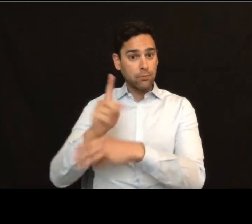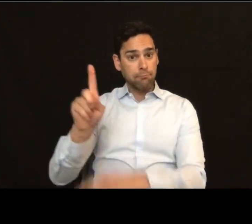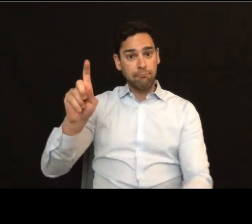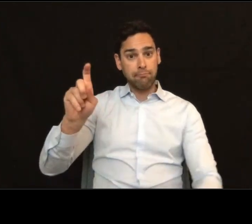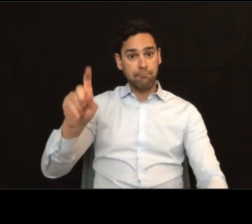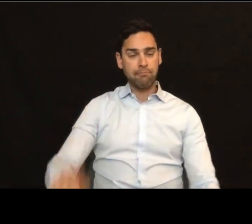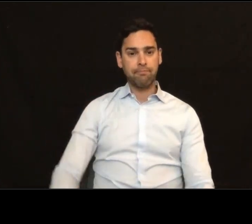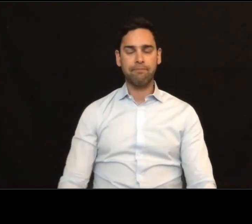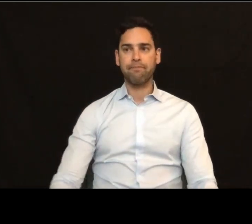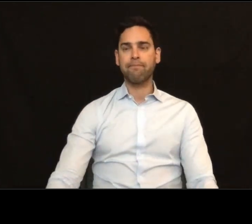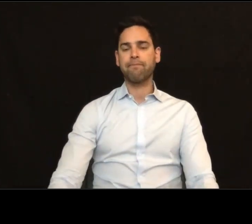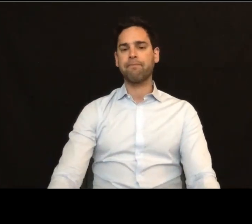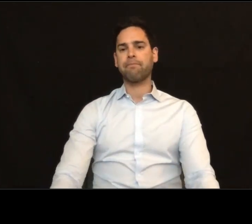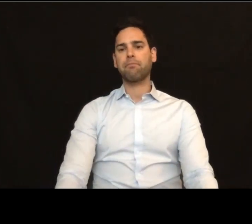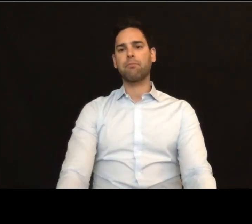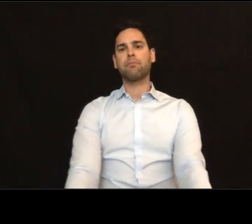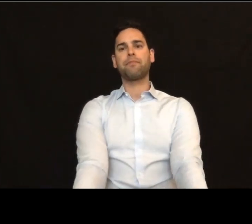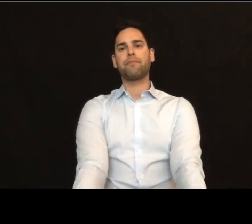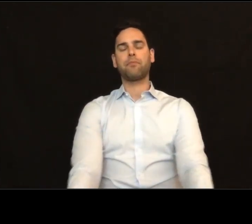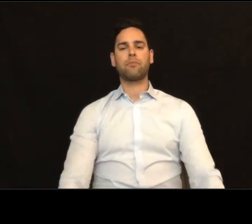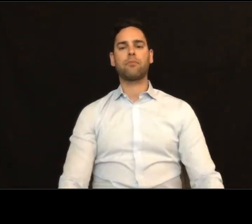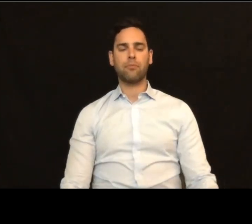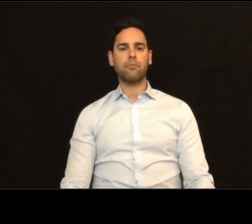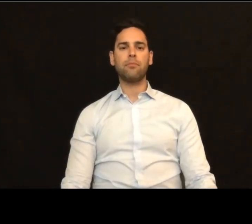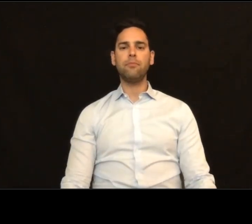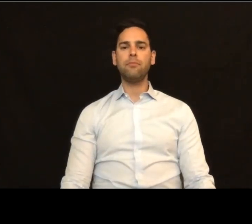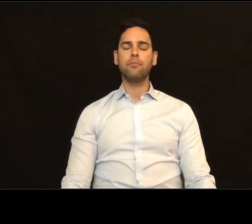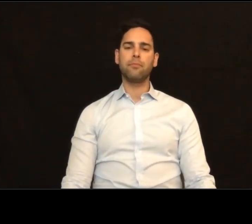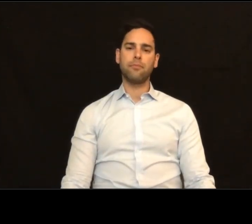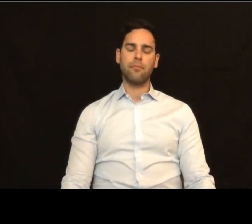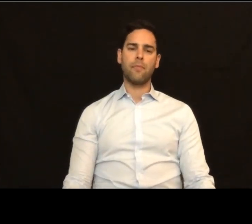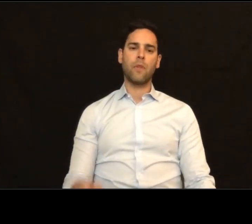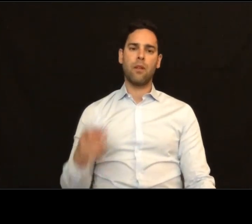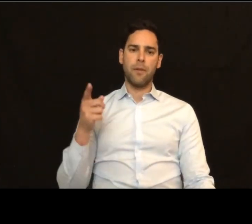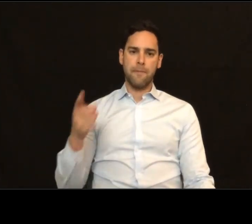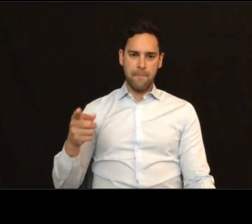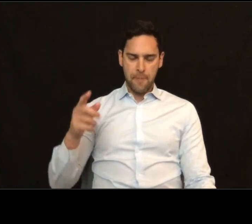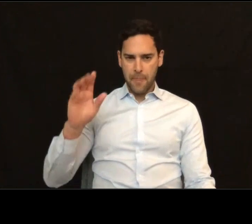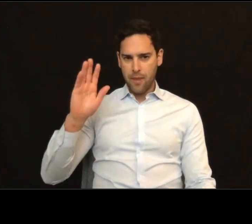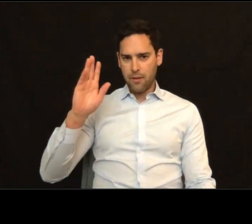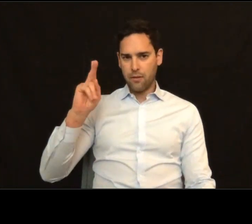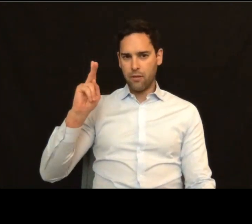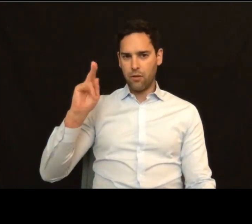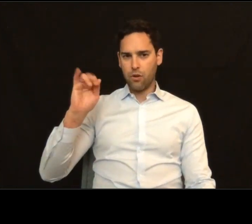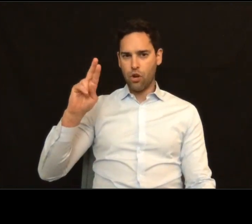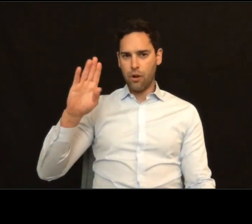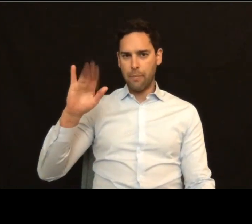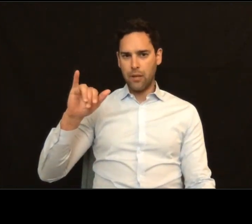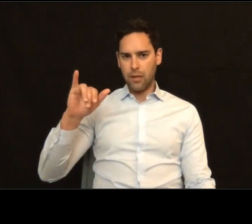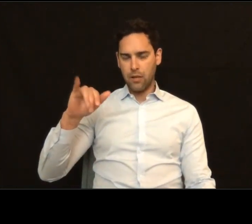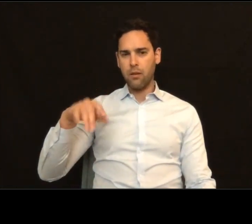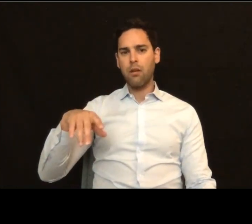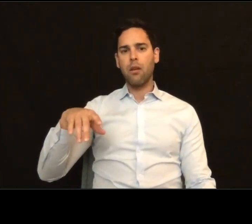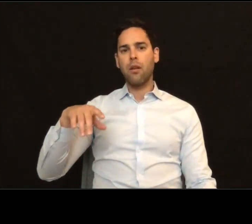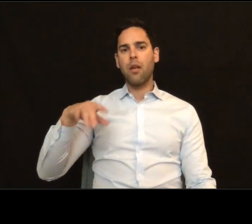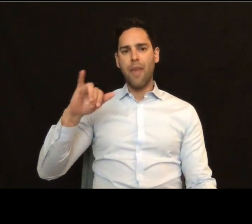I am so excited about, so to confirm, that's orthographic E, but like the phonetic ending is like A, right?